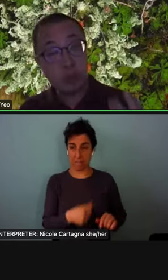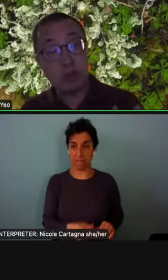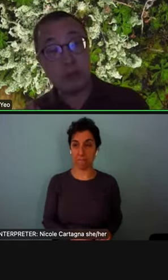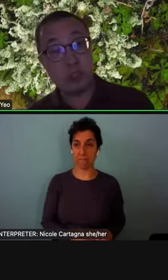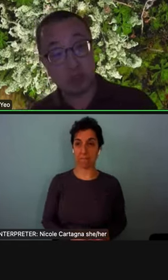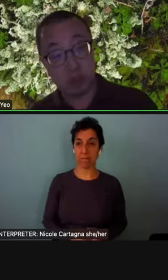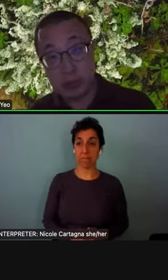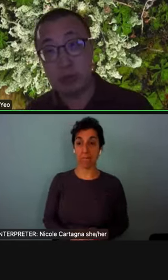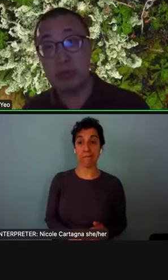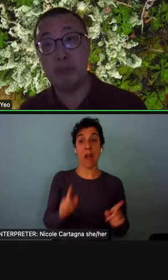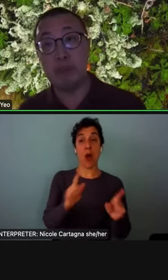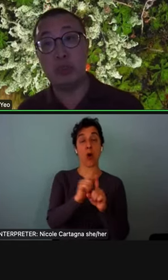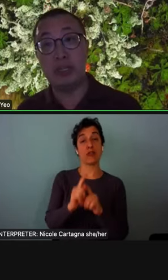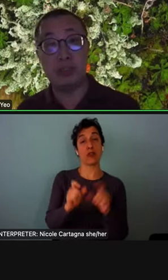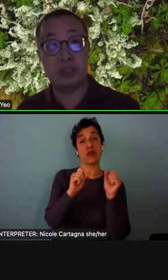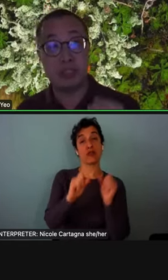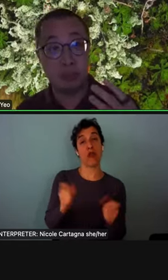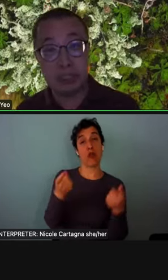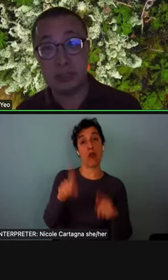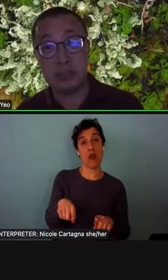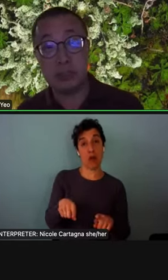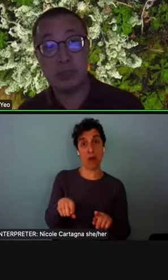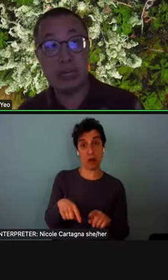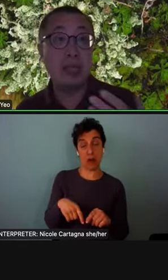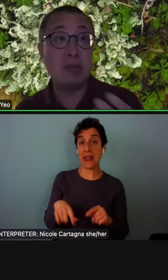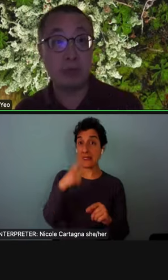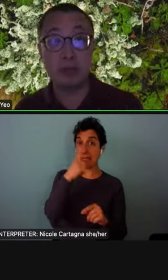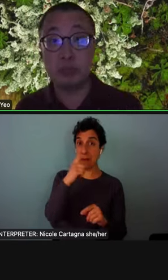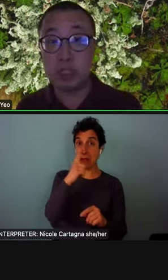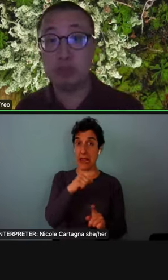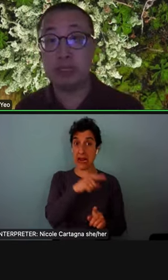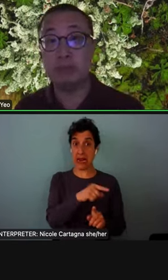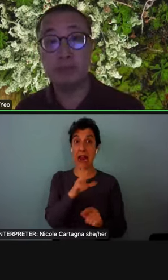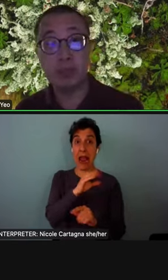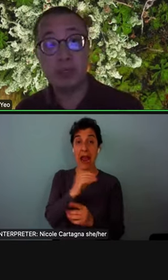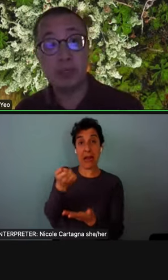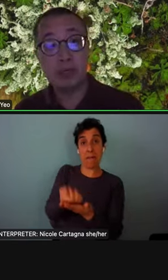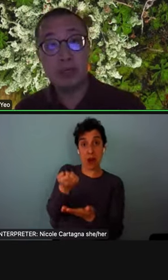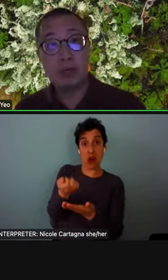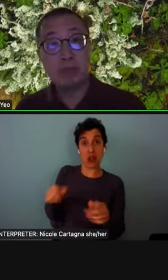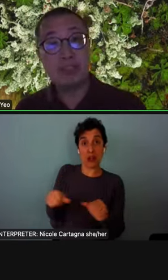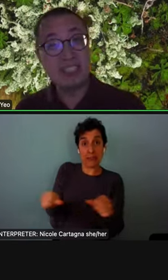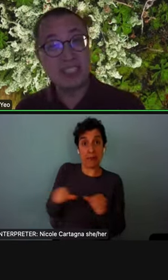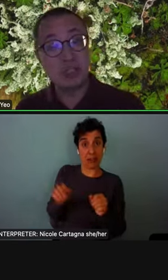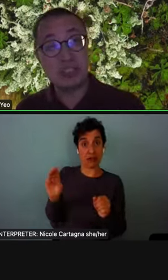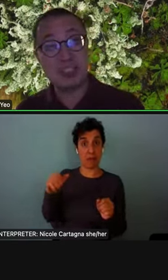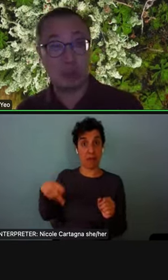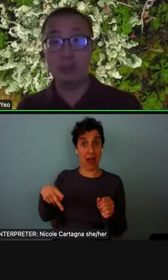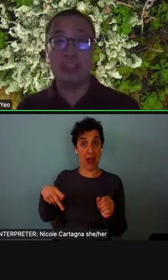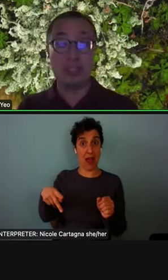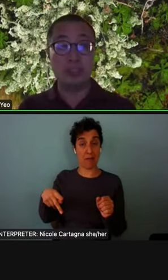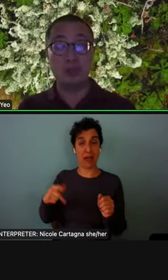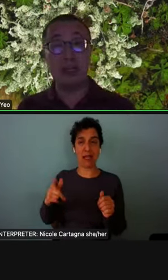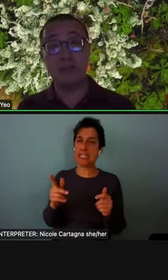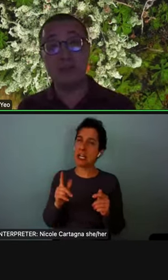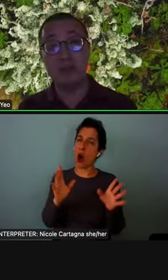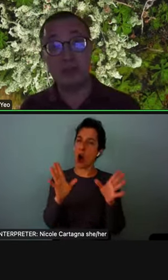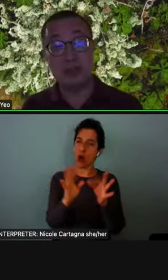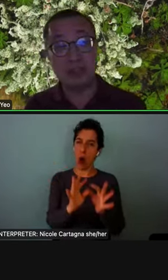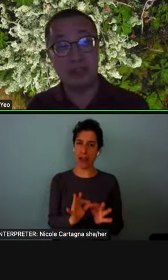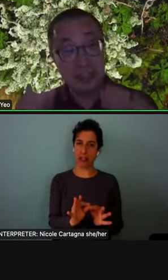There's also a very strong agreement between the simulated and empirical spatial map. But these are just correlations,